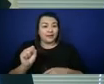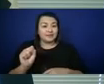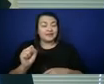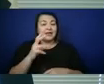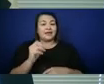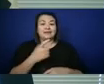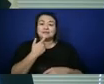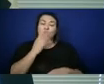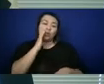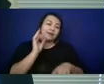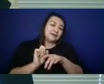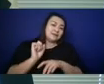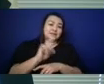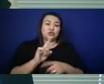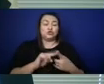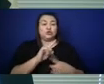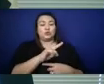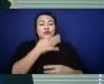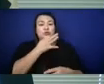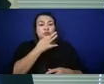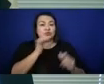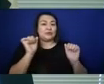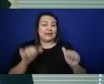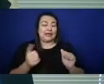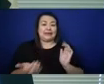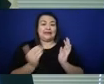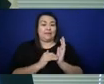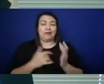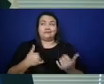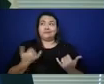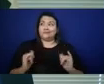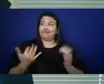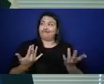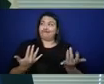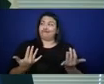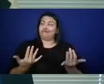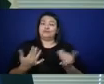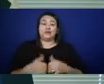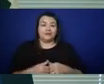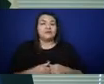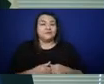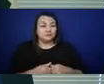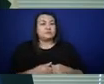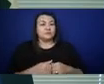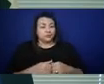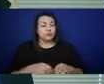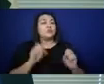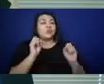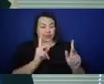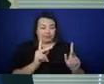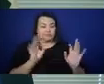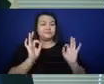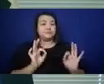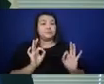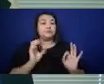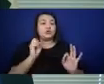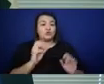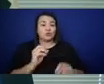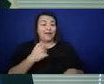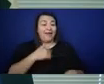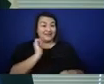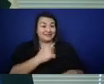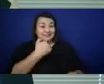the 2,400. We received that. Okay. Okay. Okay. But the 1,200 one, I talked to the